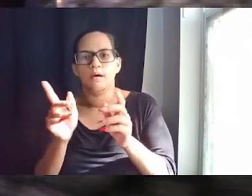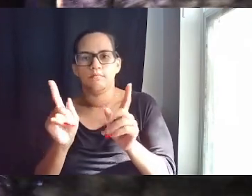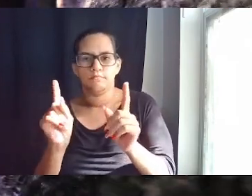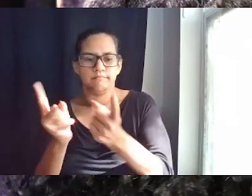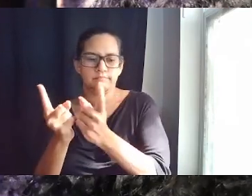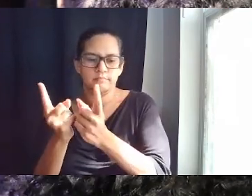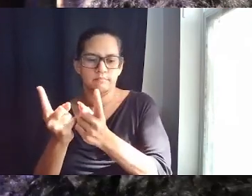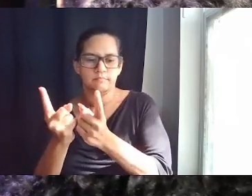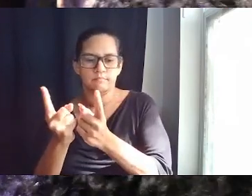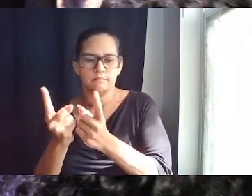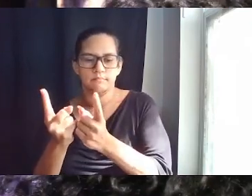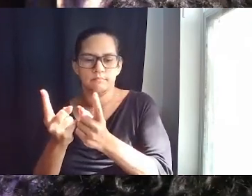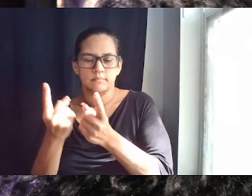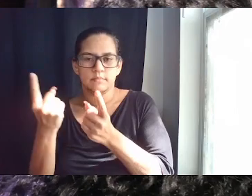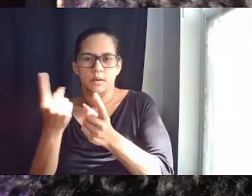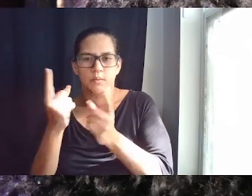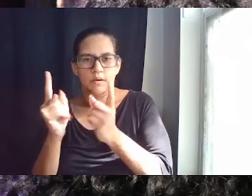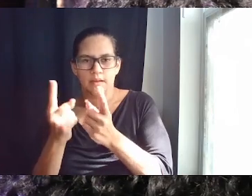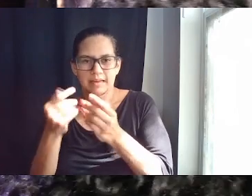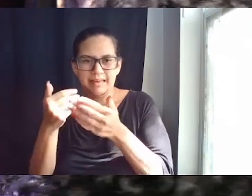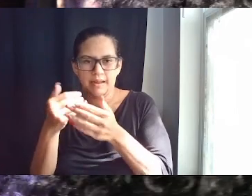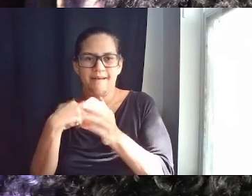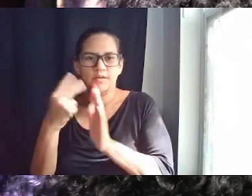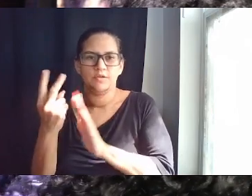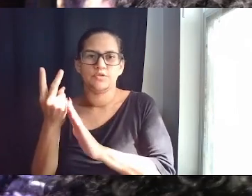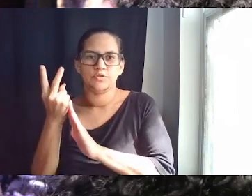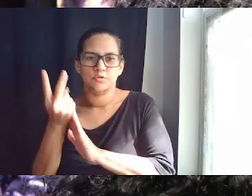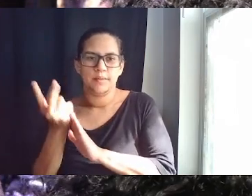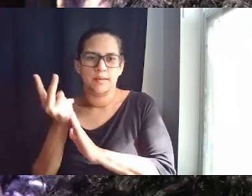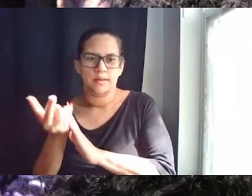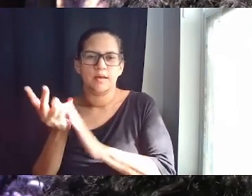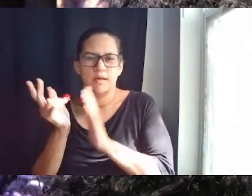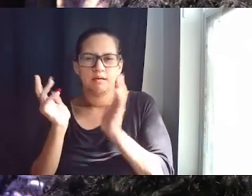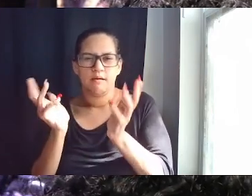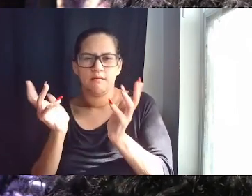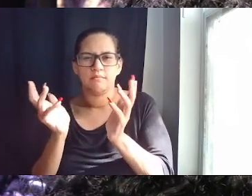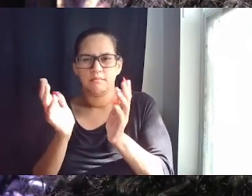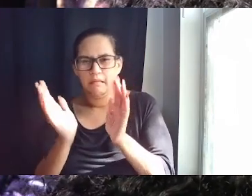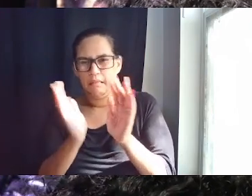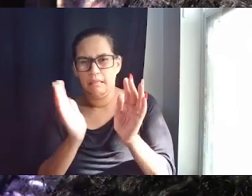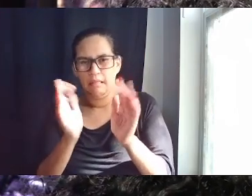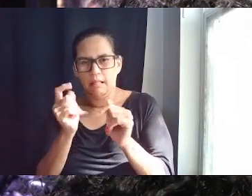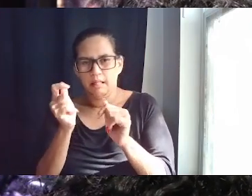have a two-minute conversation. Yeah, let's scooch this way just a little bit.